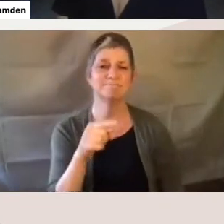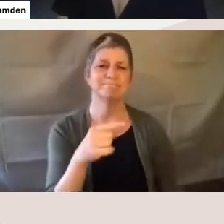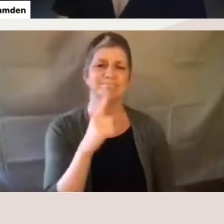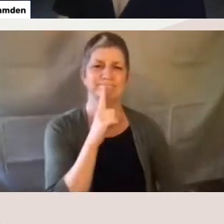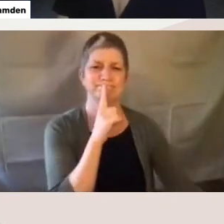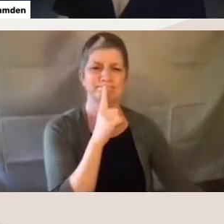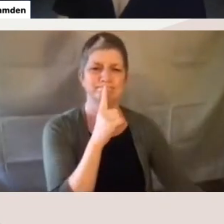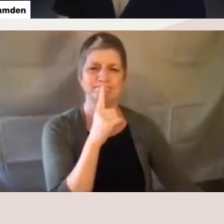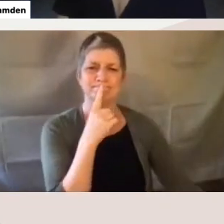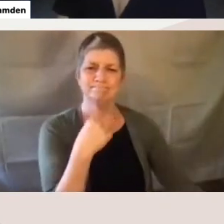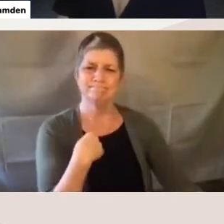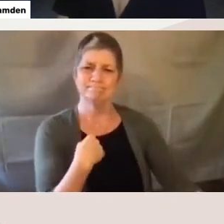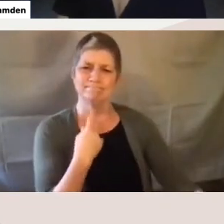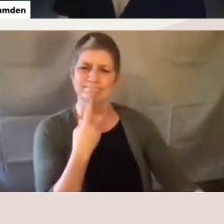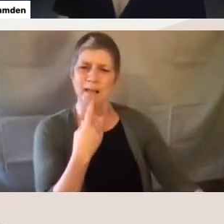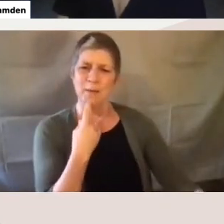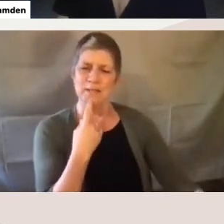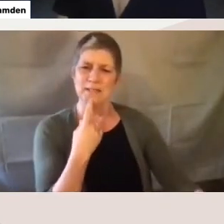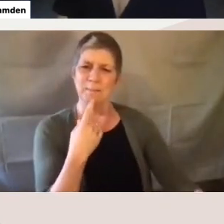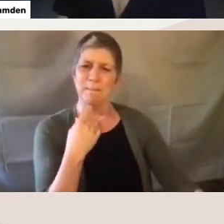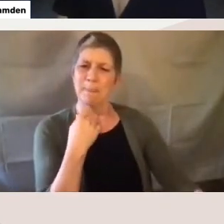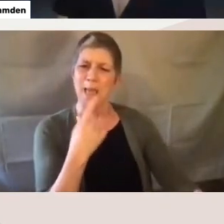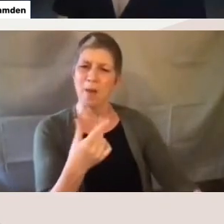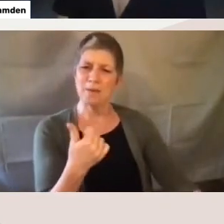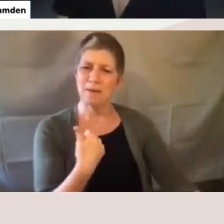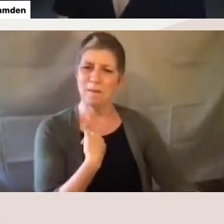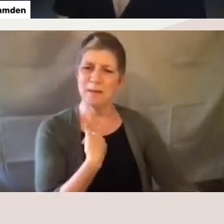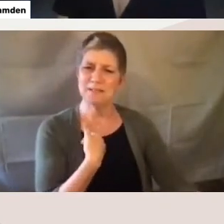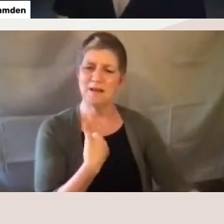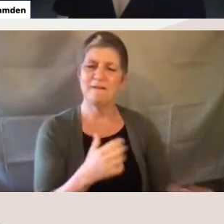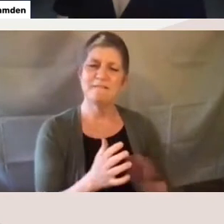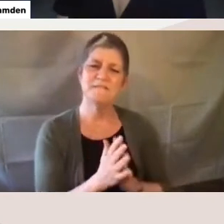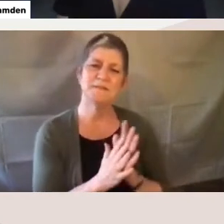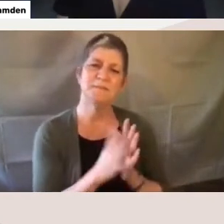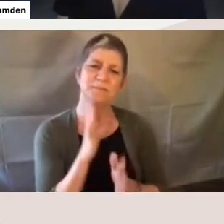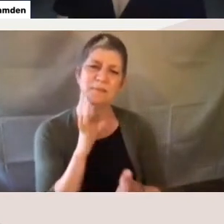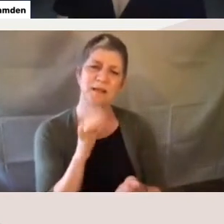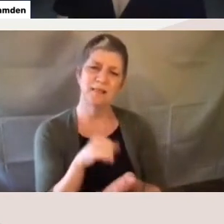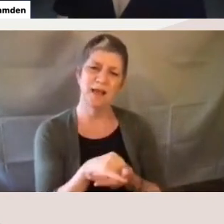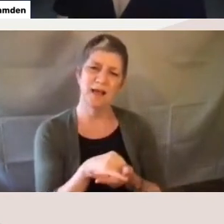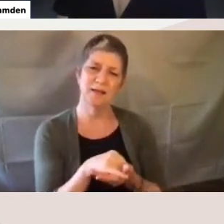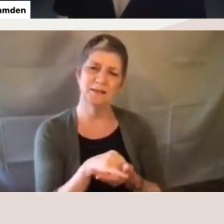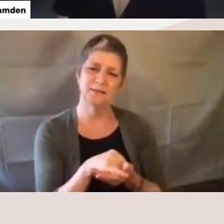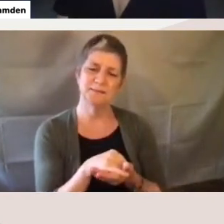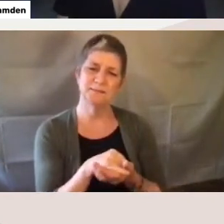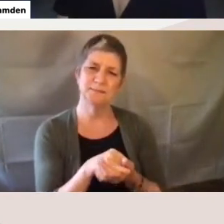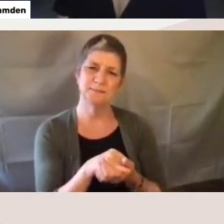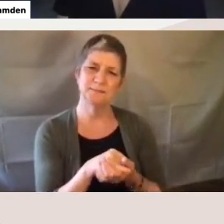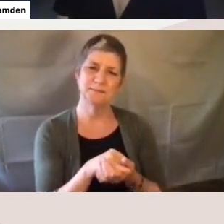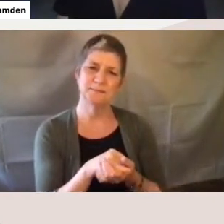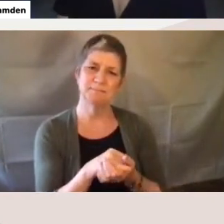I would say I would tell myself that,